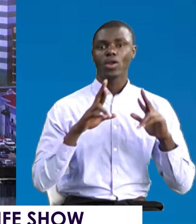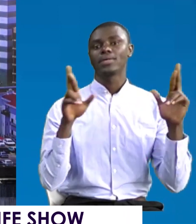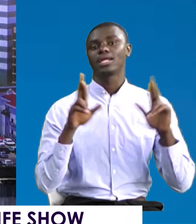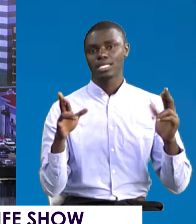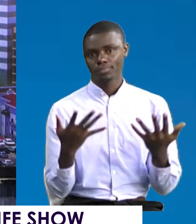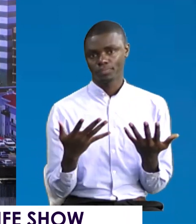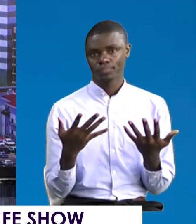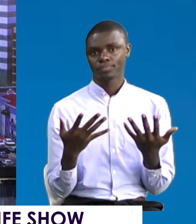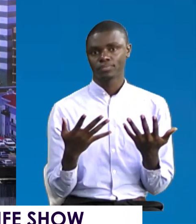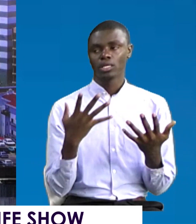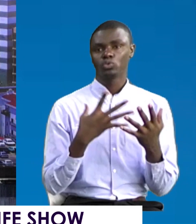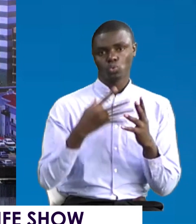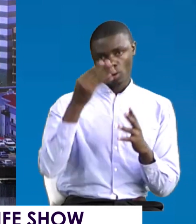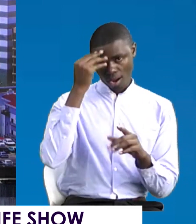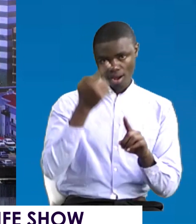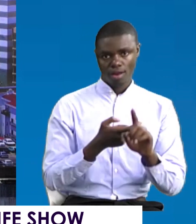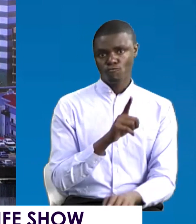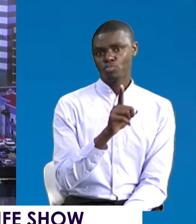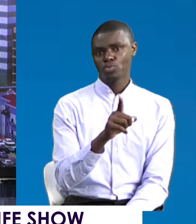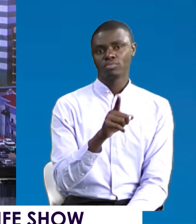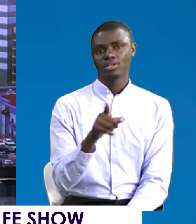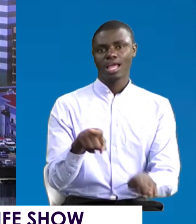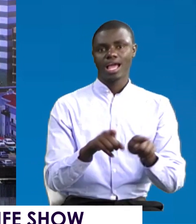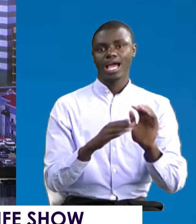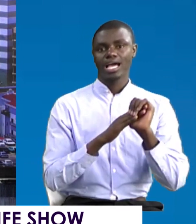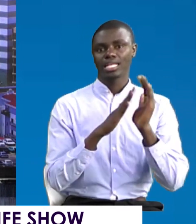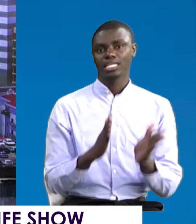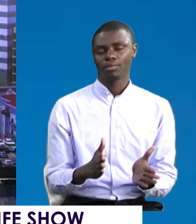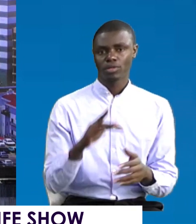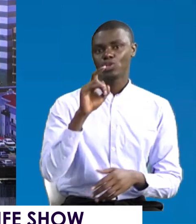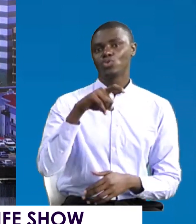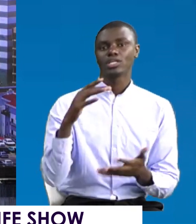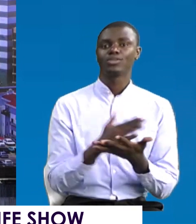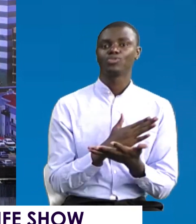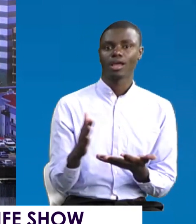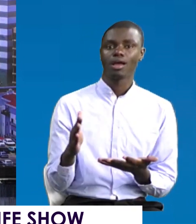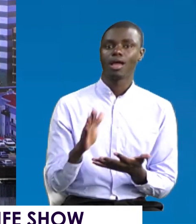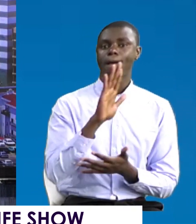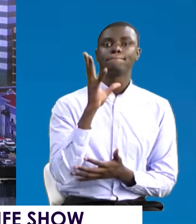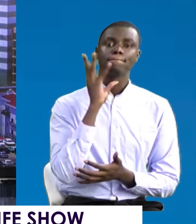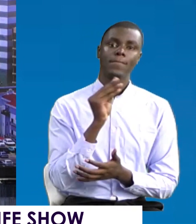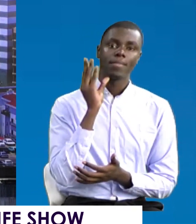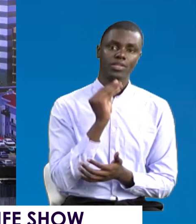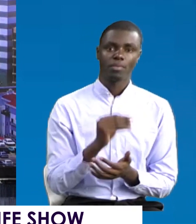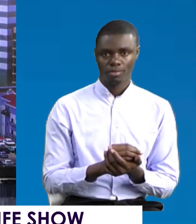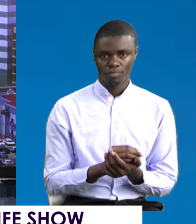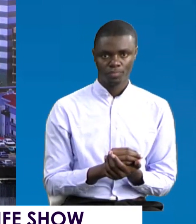to learn from you. As a leader, you need to share your experiences.